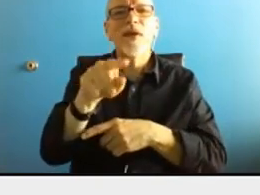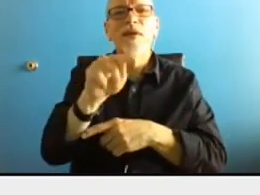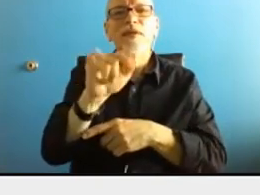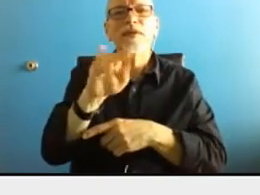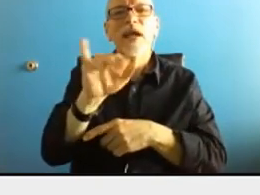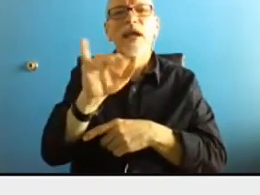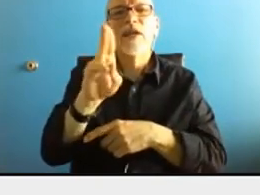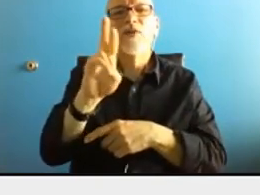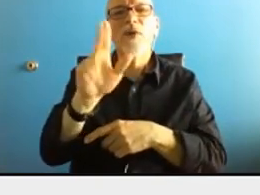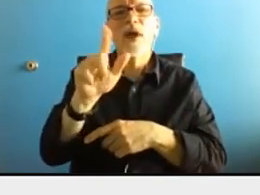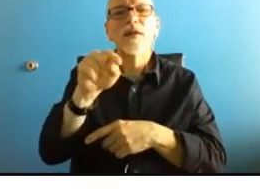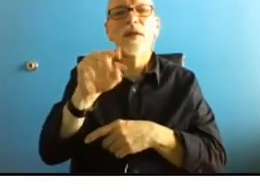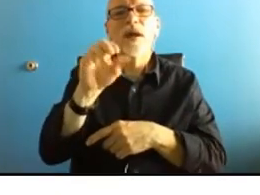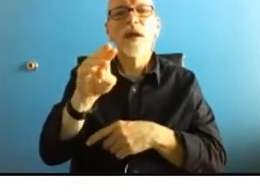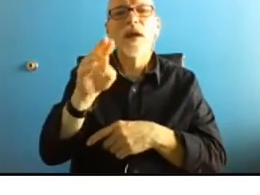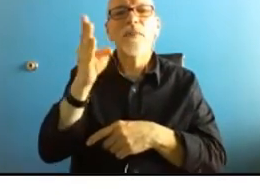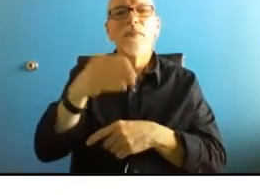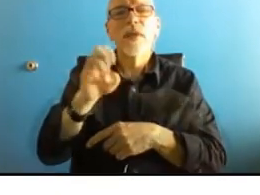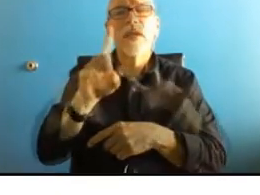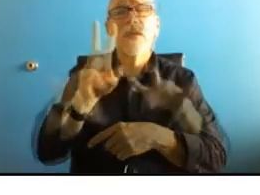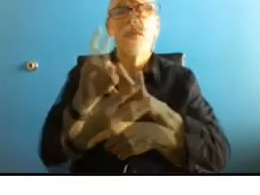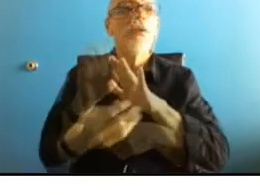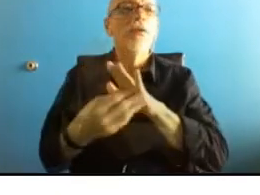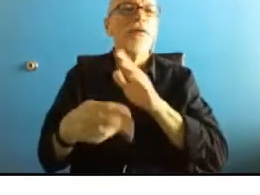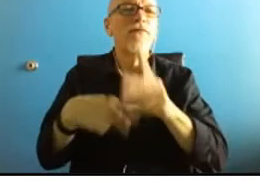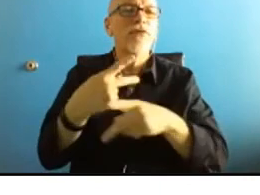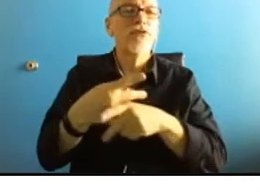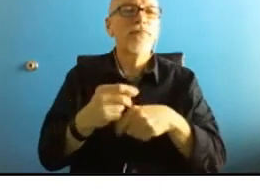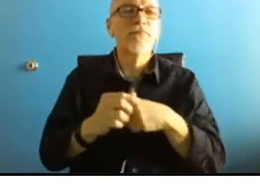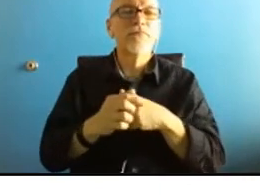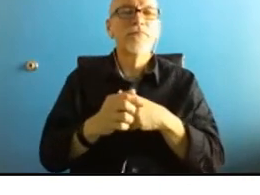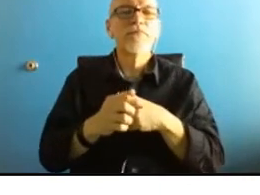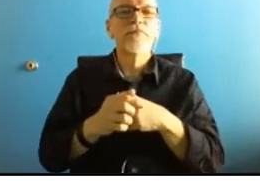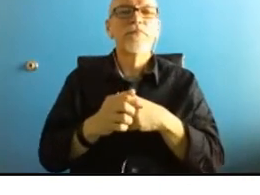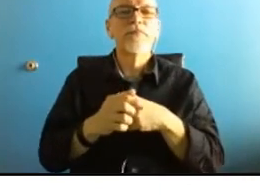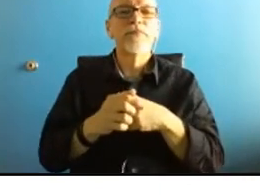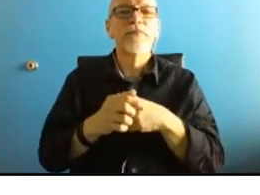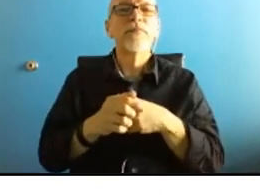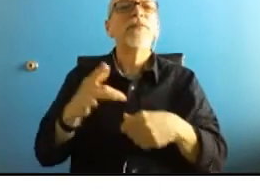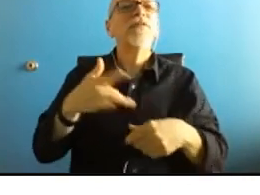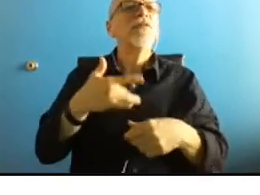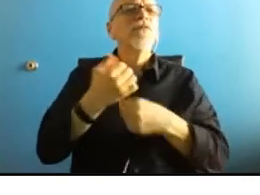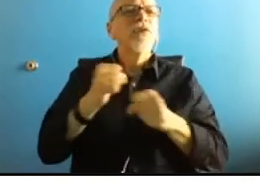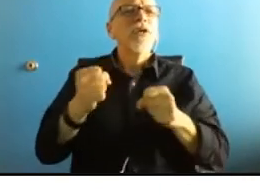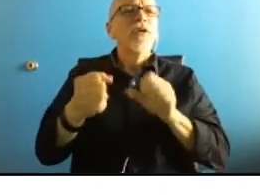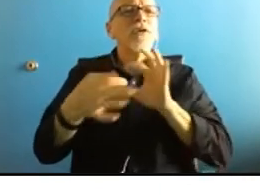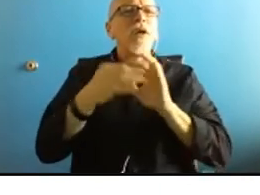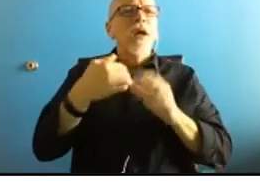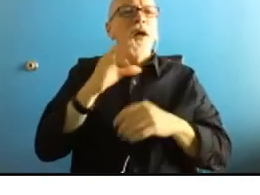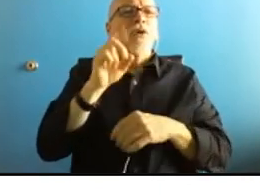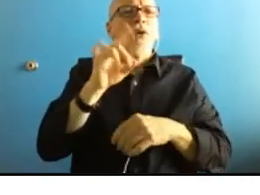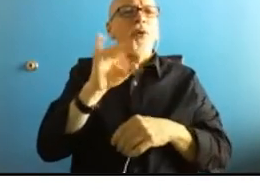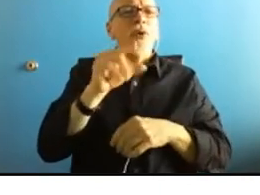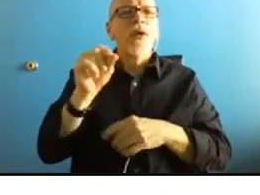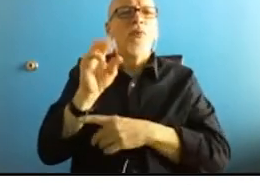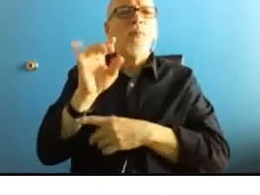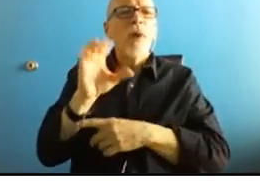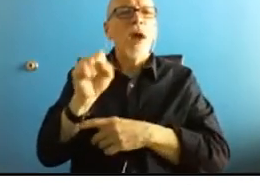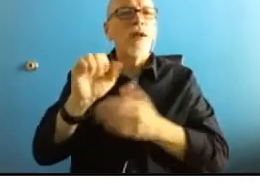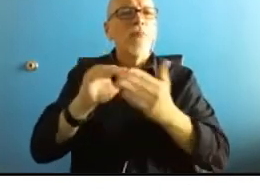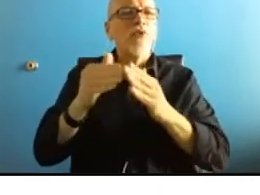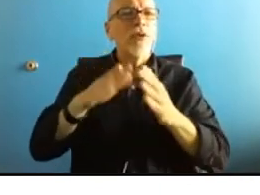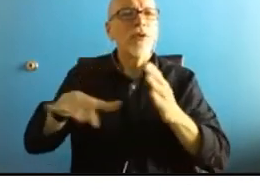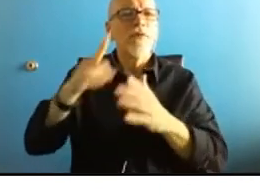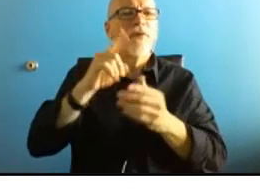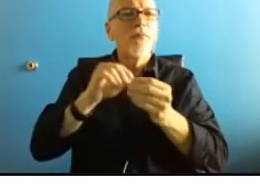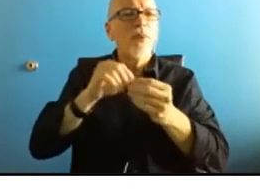tinyurl.com/edwebinareval on what has gone on today. And again, please feel free to join our coding and robotics community for more